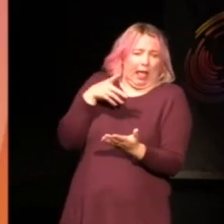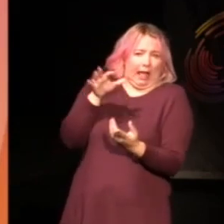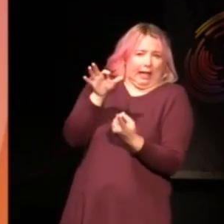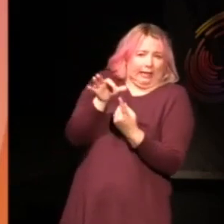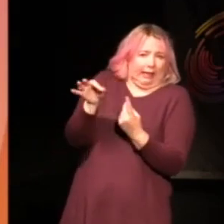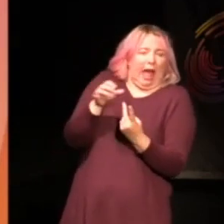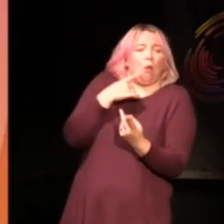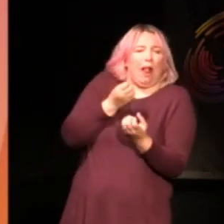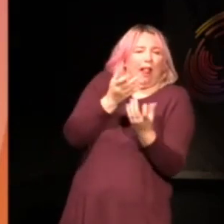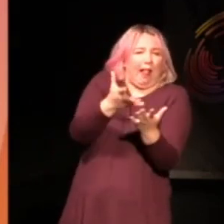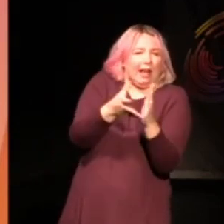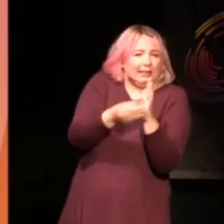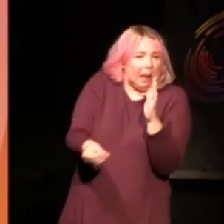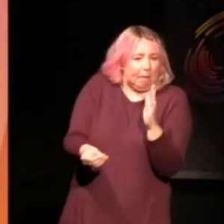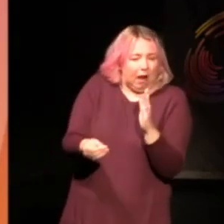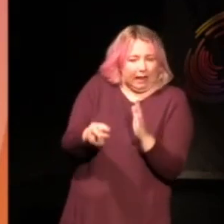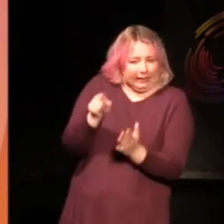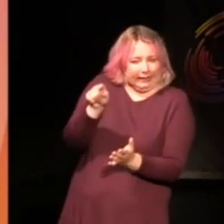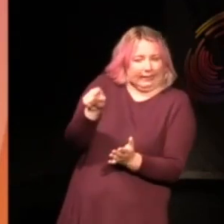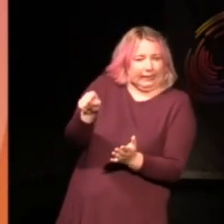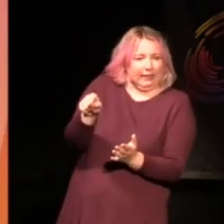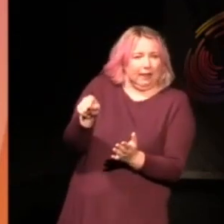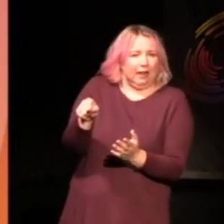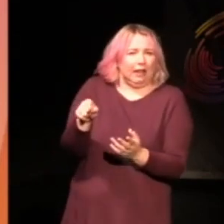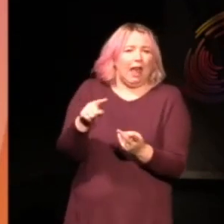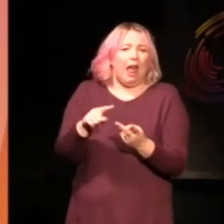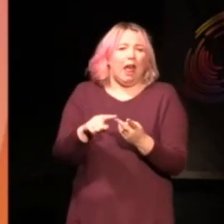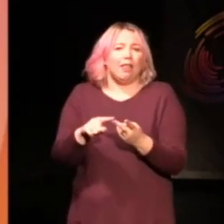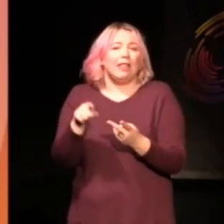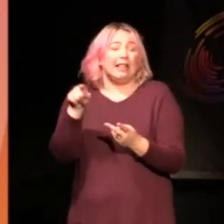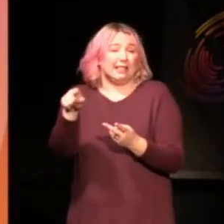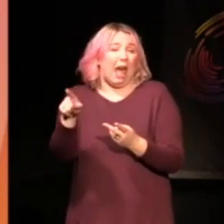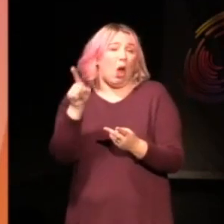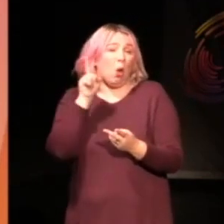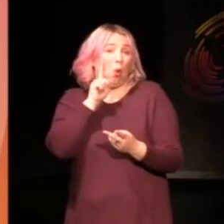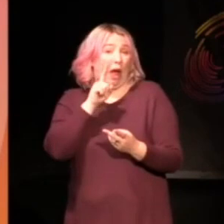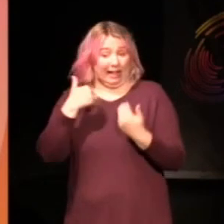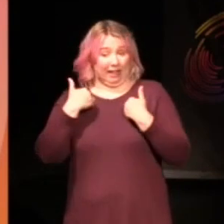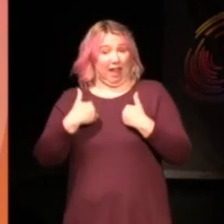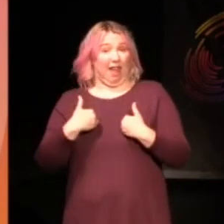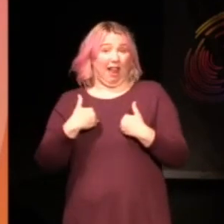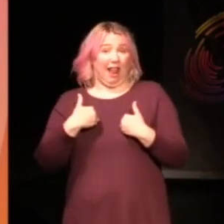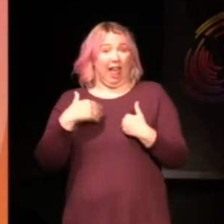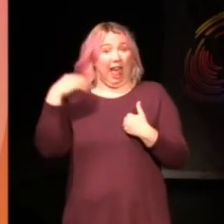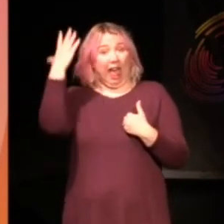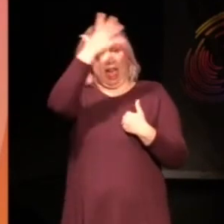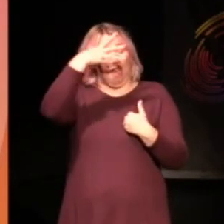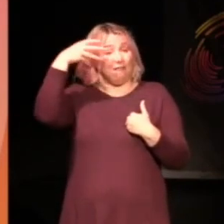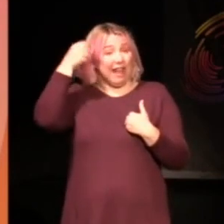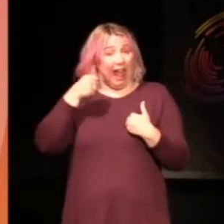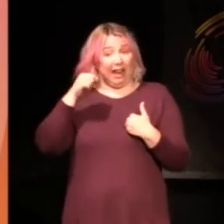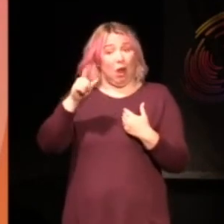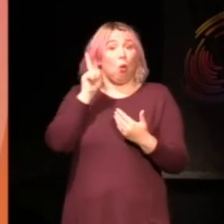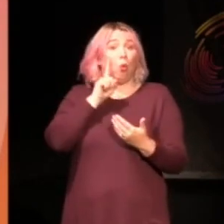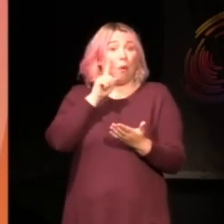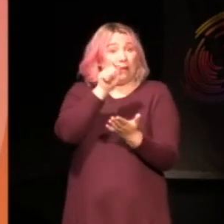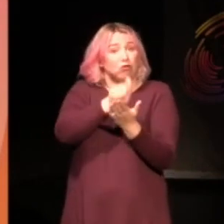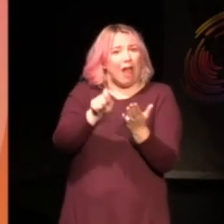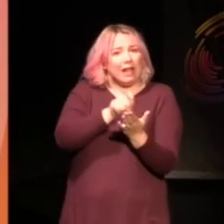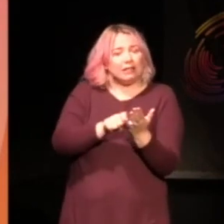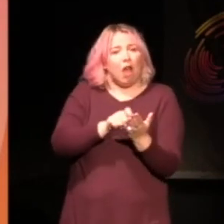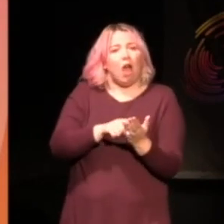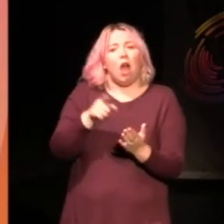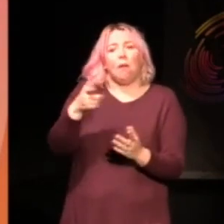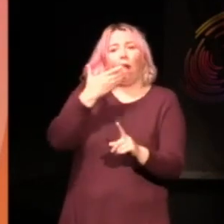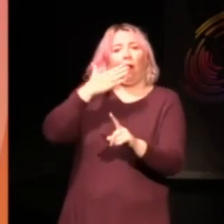you an example. For instance, if there's an Afghan woman writer, we don't expect her to write science fiction. We don't expect